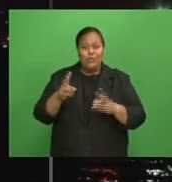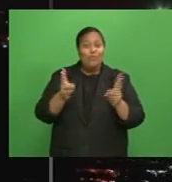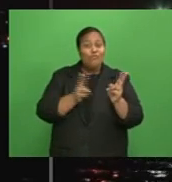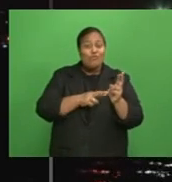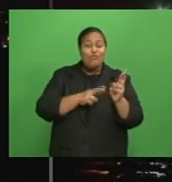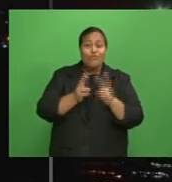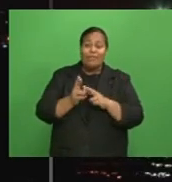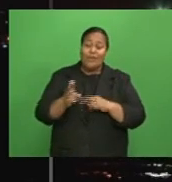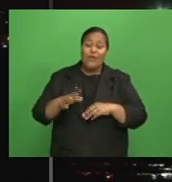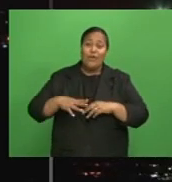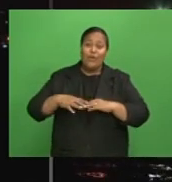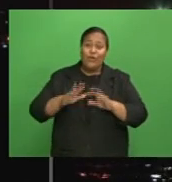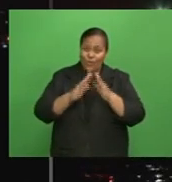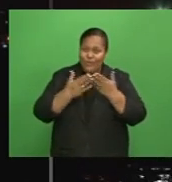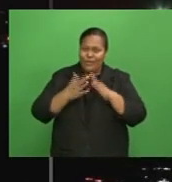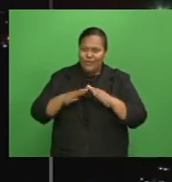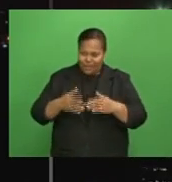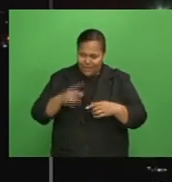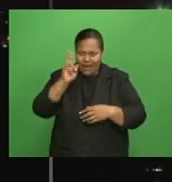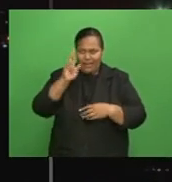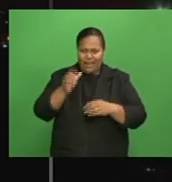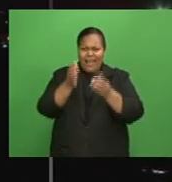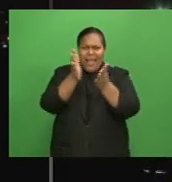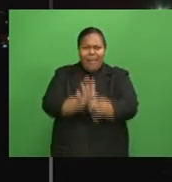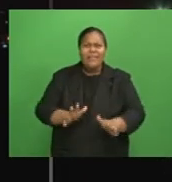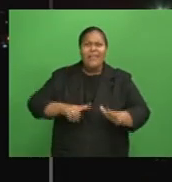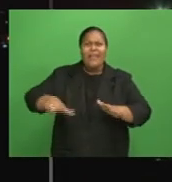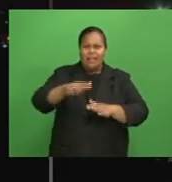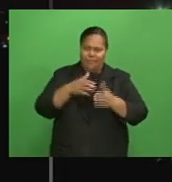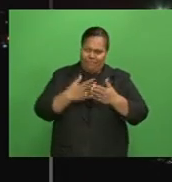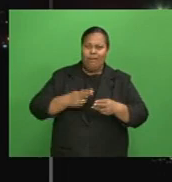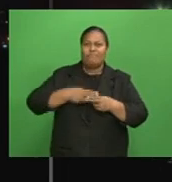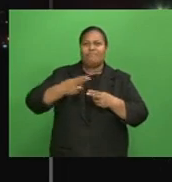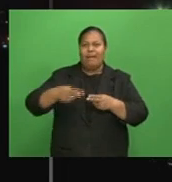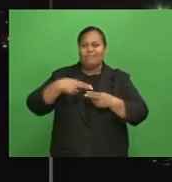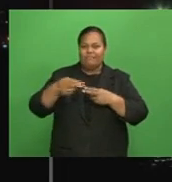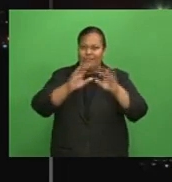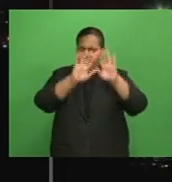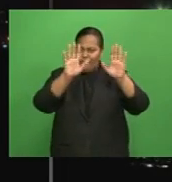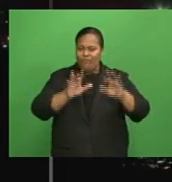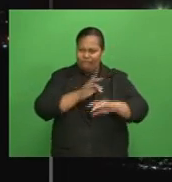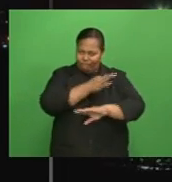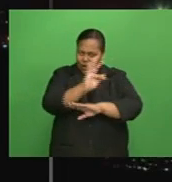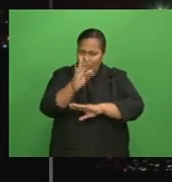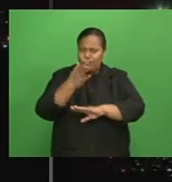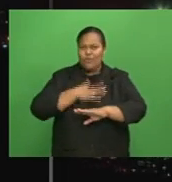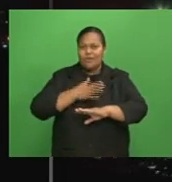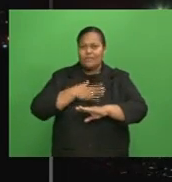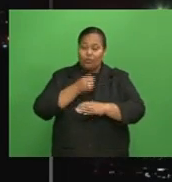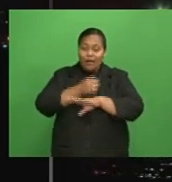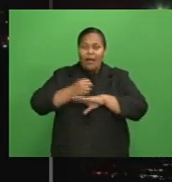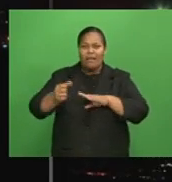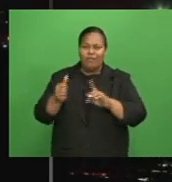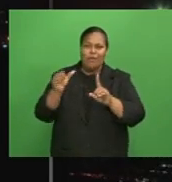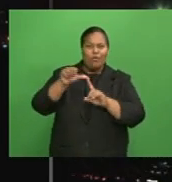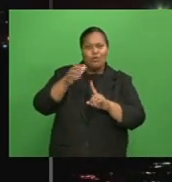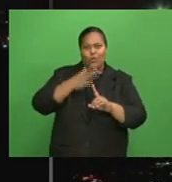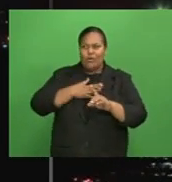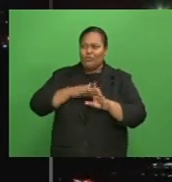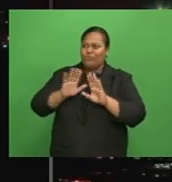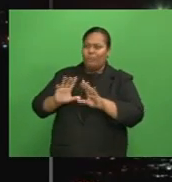idle lands. Eleanor Tarangaivu reports this is part of government's approach to combating climate change through